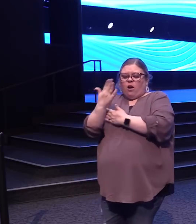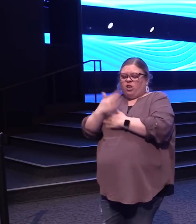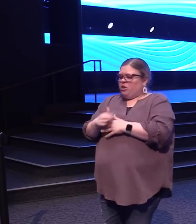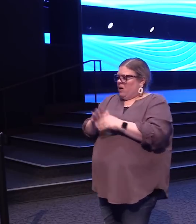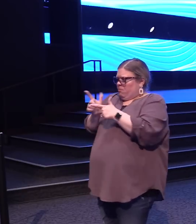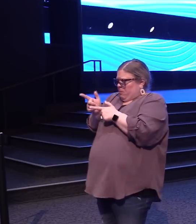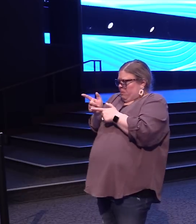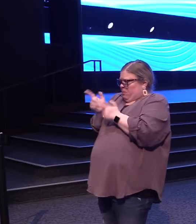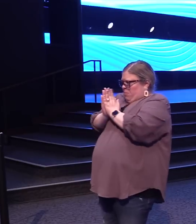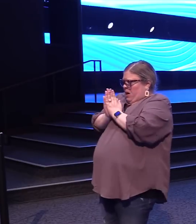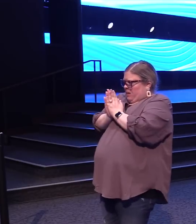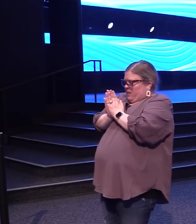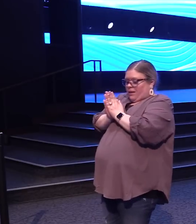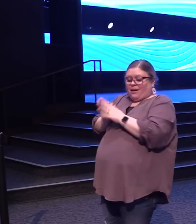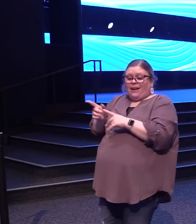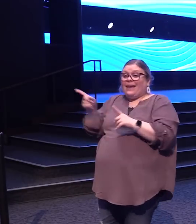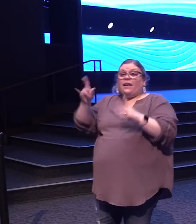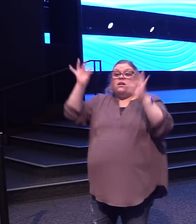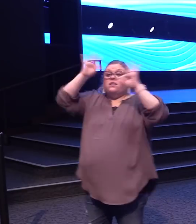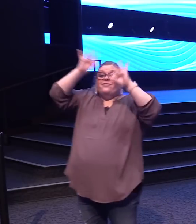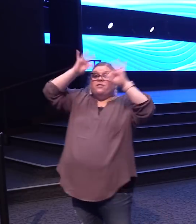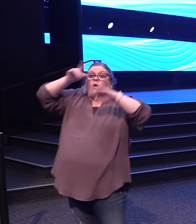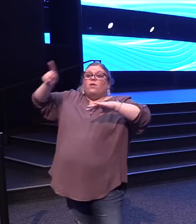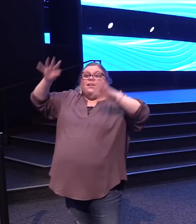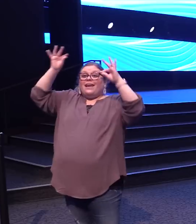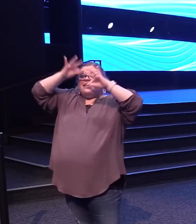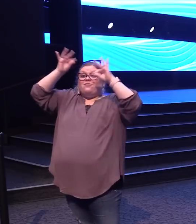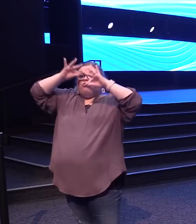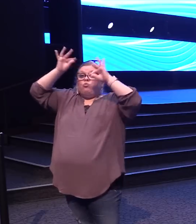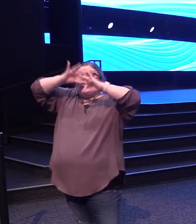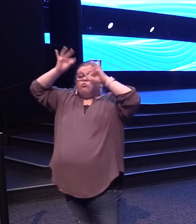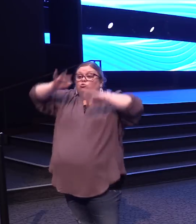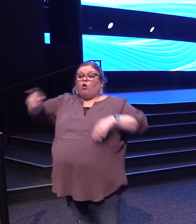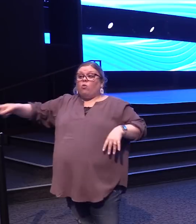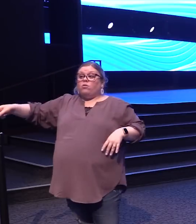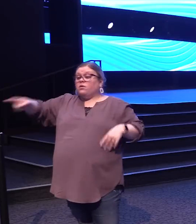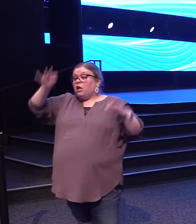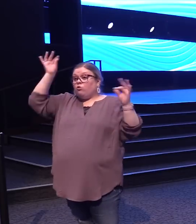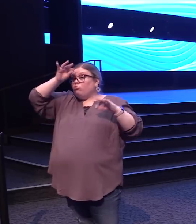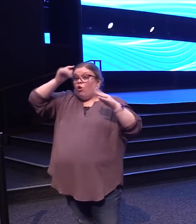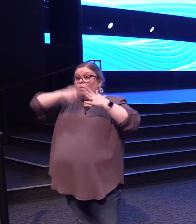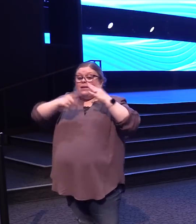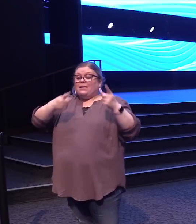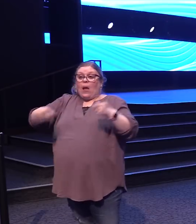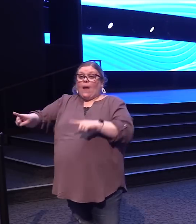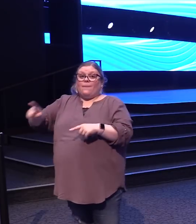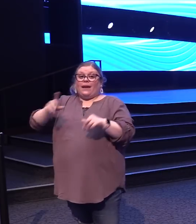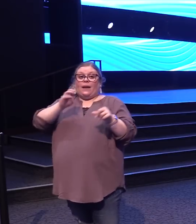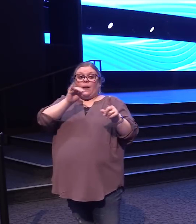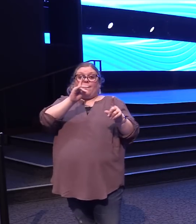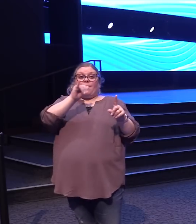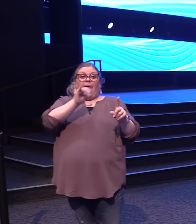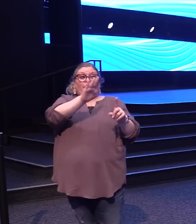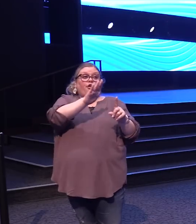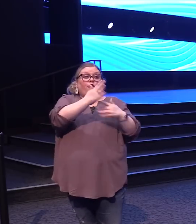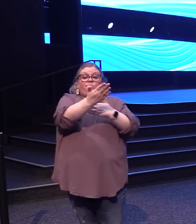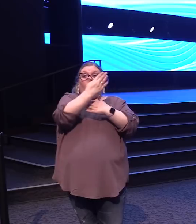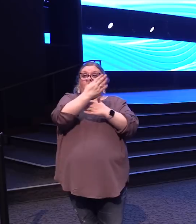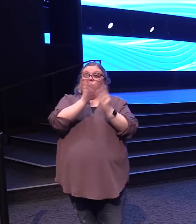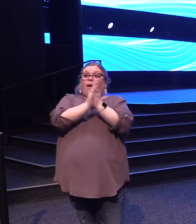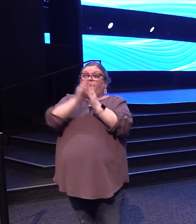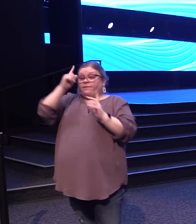like, he doesn't have a clue, okay? He has no idea what is going on in Madeline's house early in the